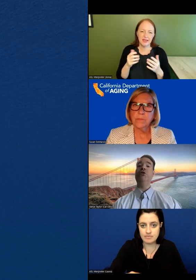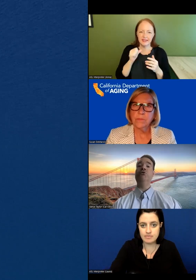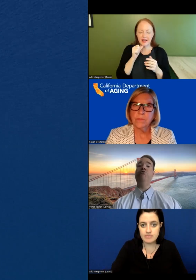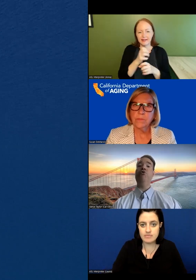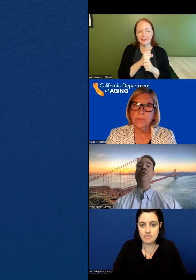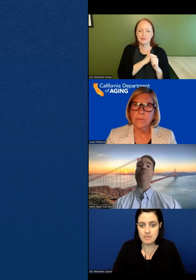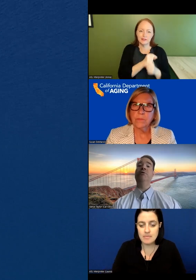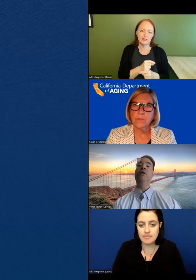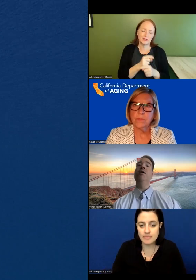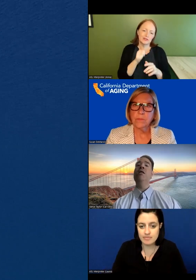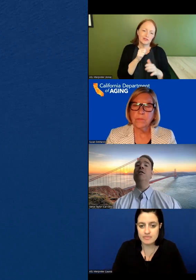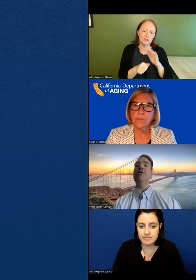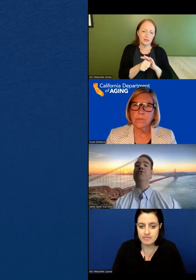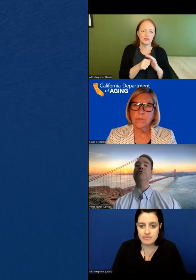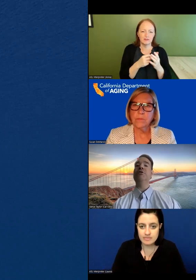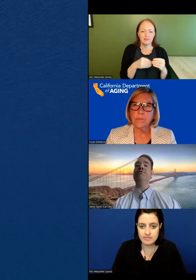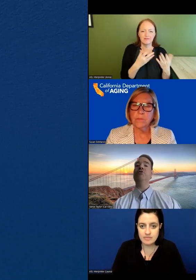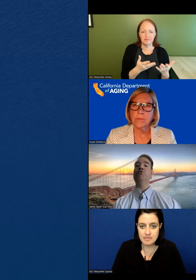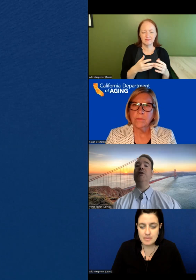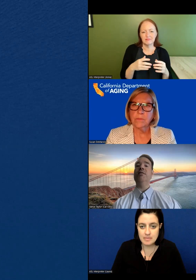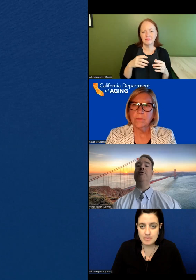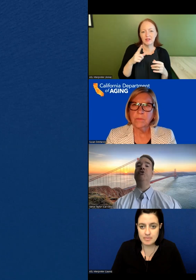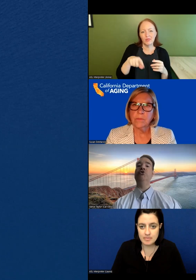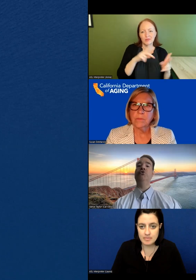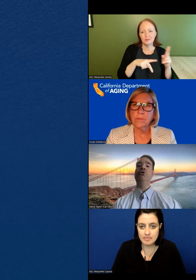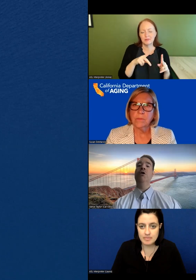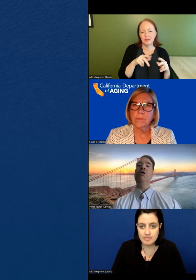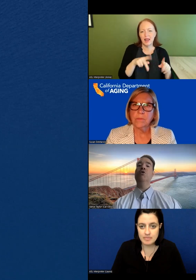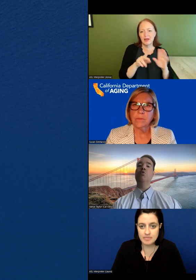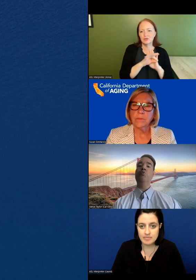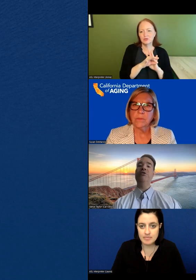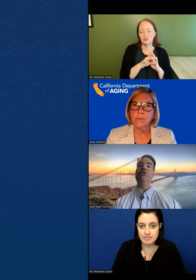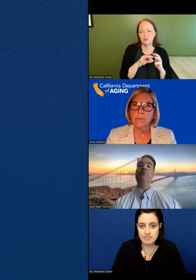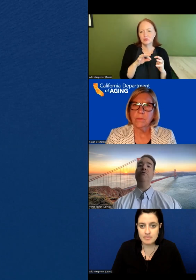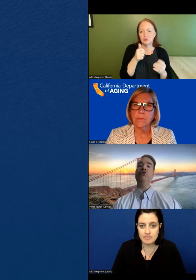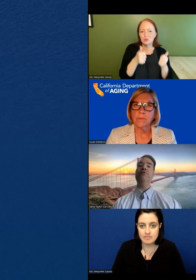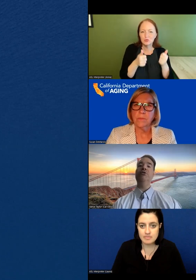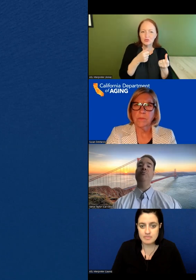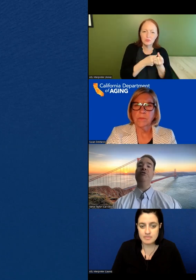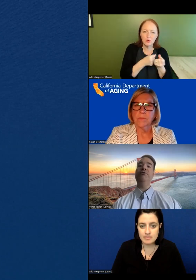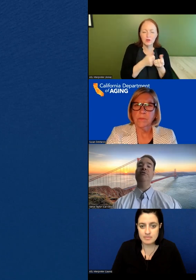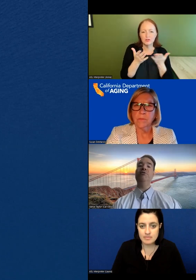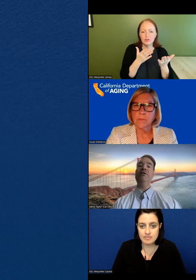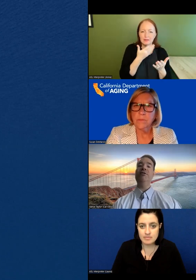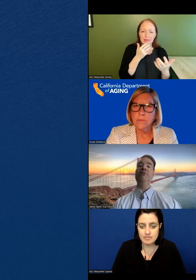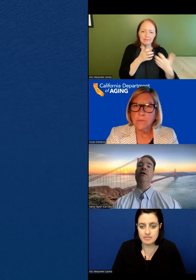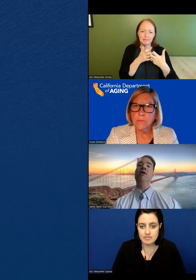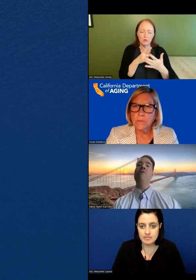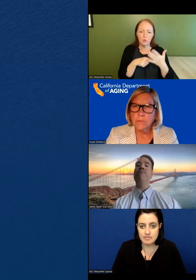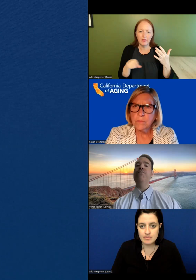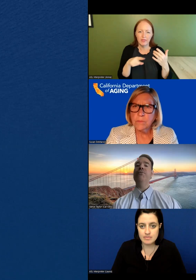traditional sheltering programs. Those individuals will be allowed to choose which supportive services best fit their